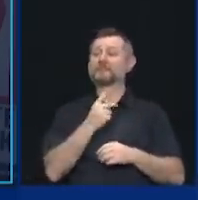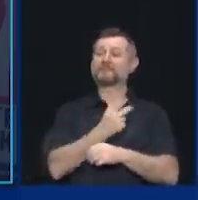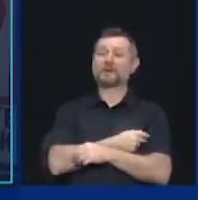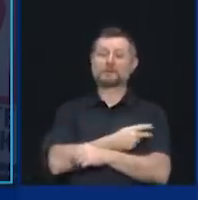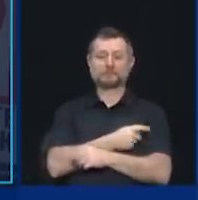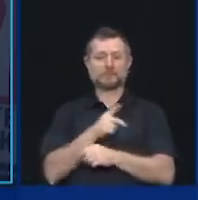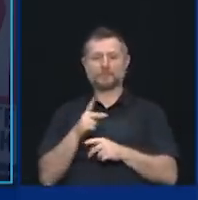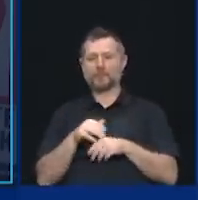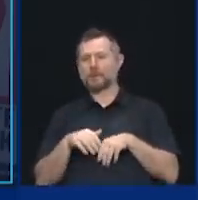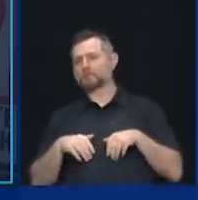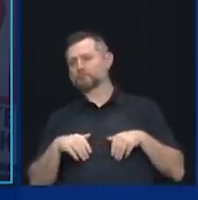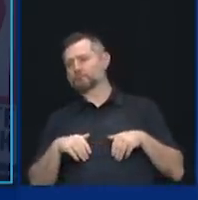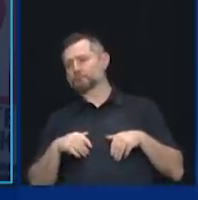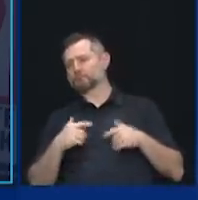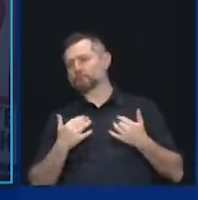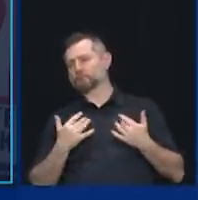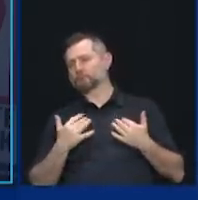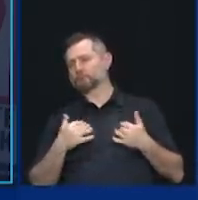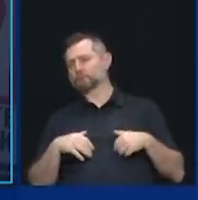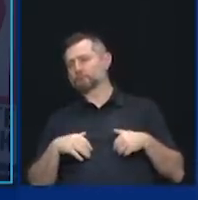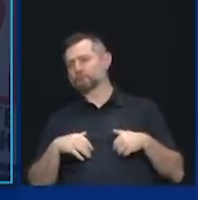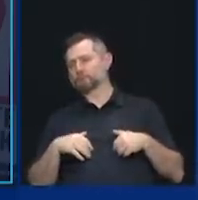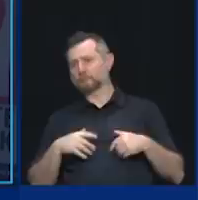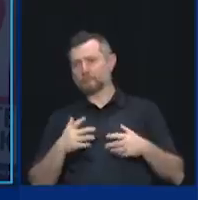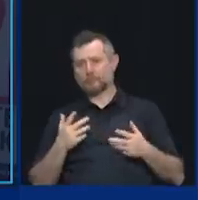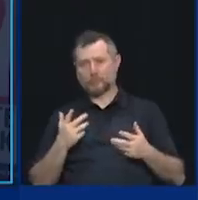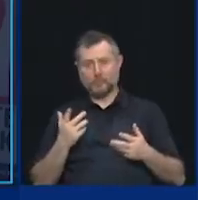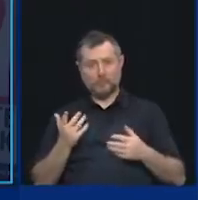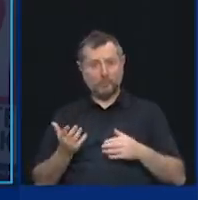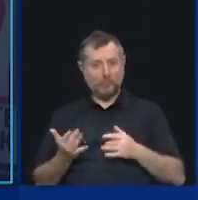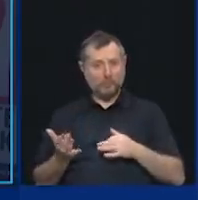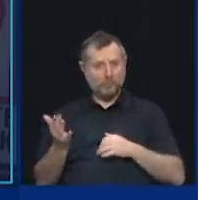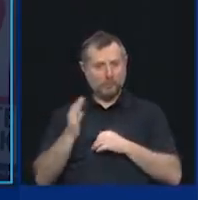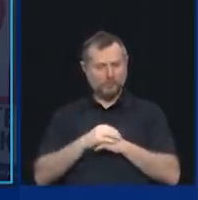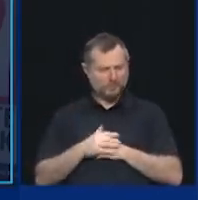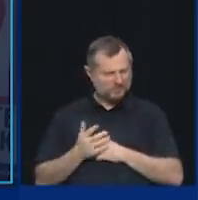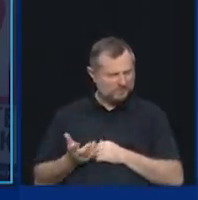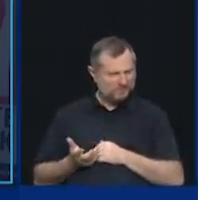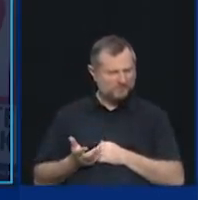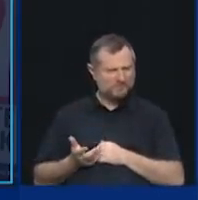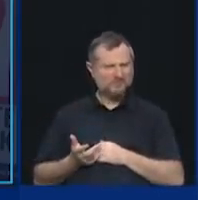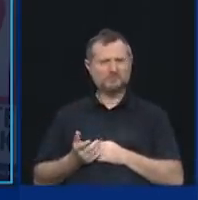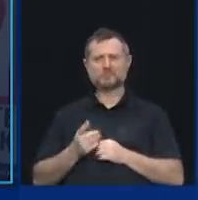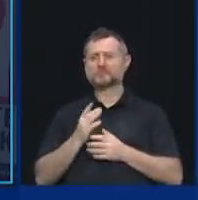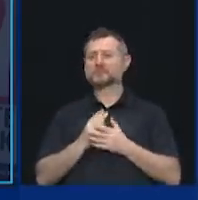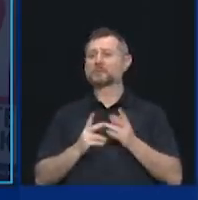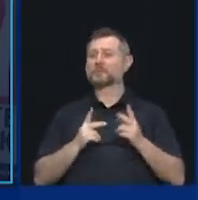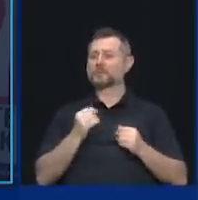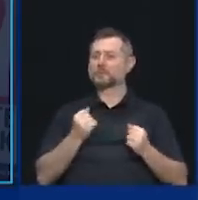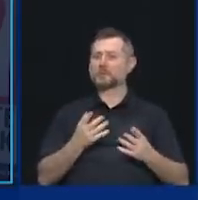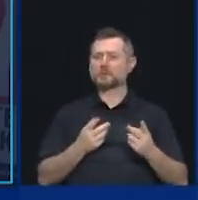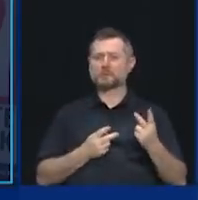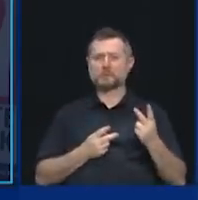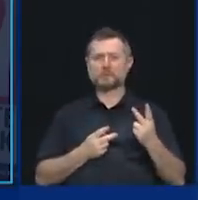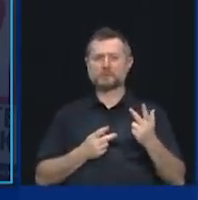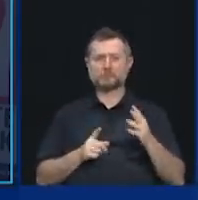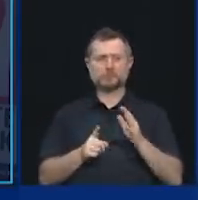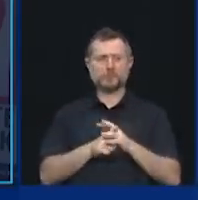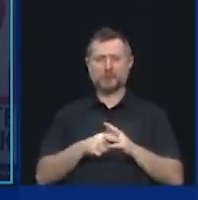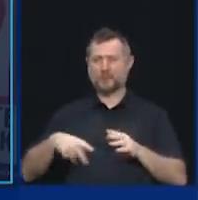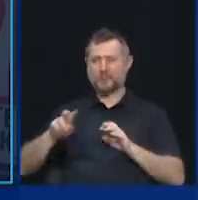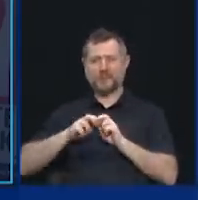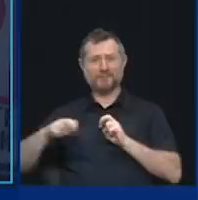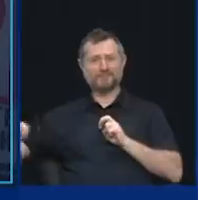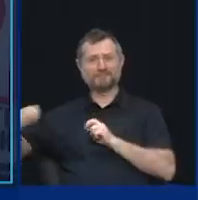have centers open all day and 2, 3, 4 people show up. So redeploy